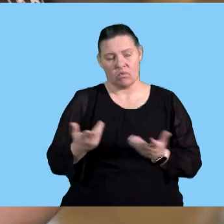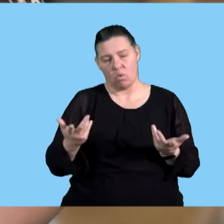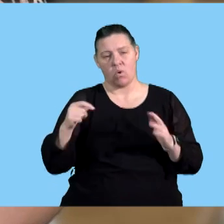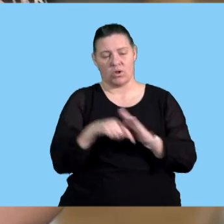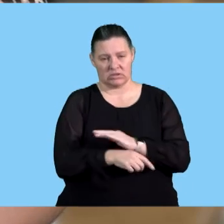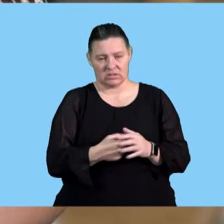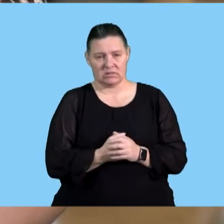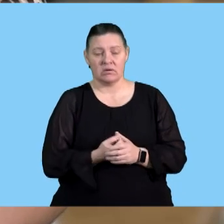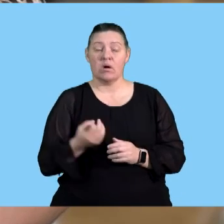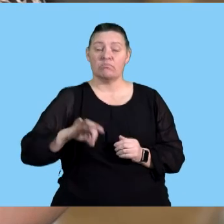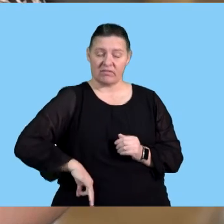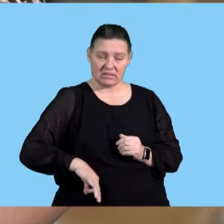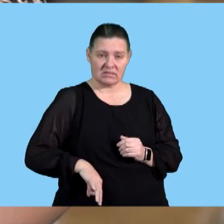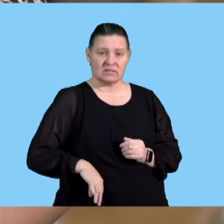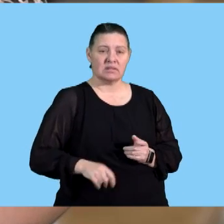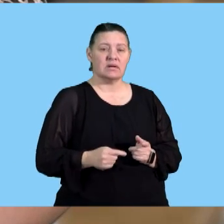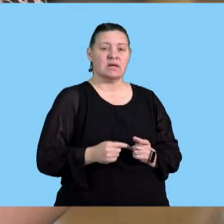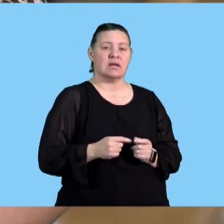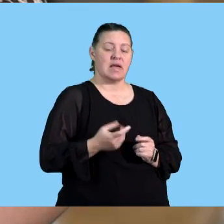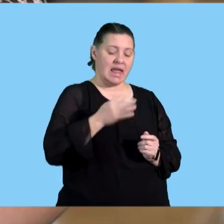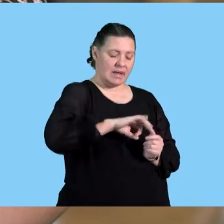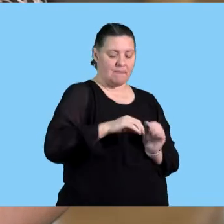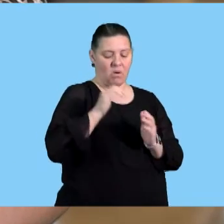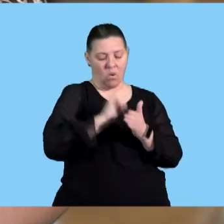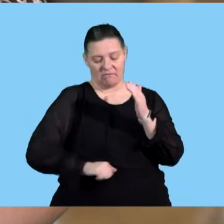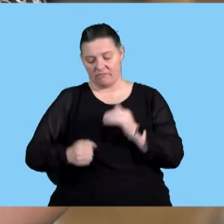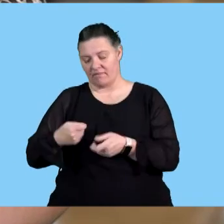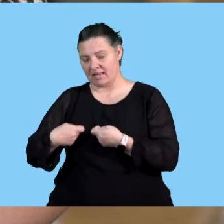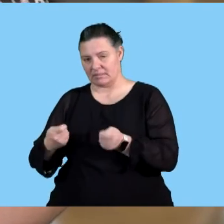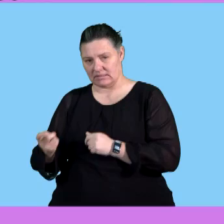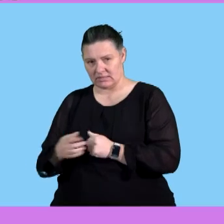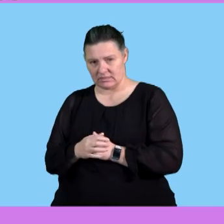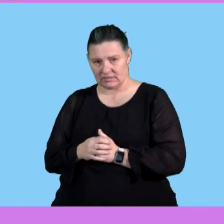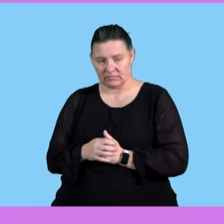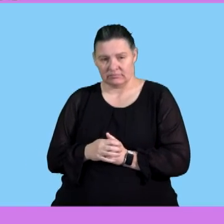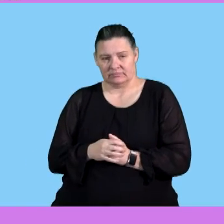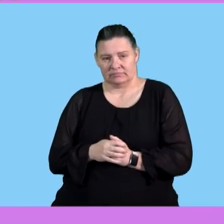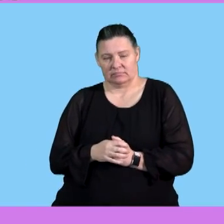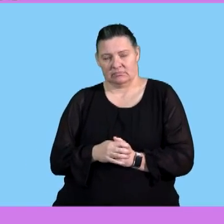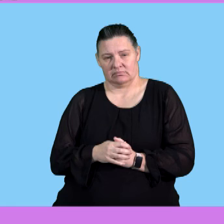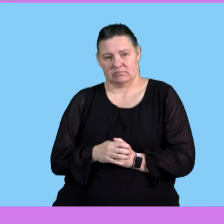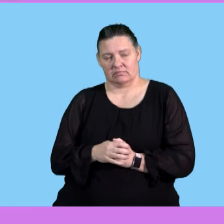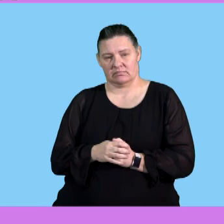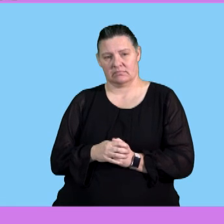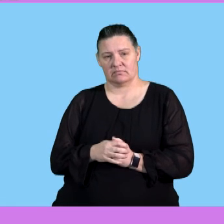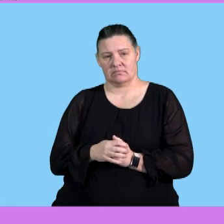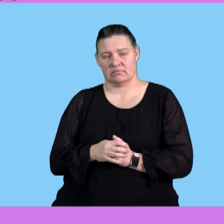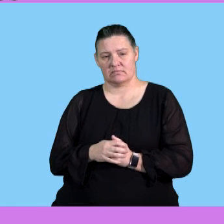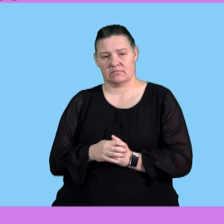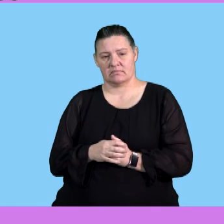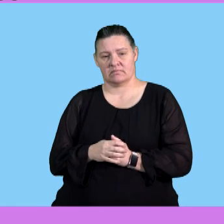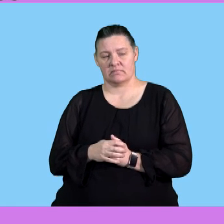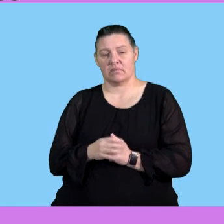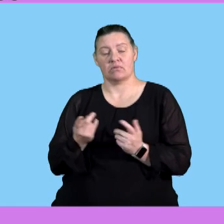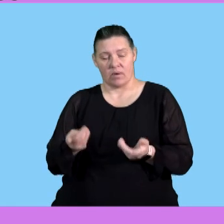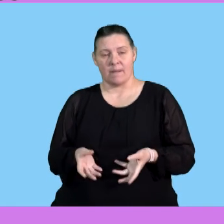loss. Remember, profit is income minus expenses, and you will see